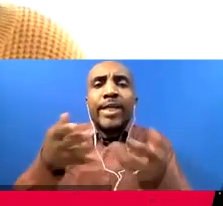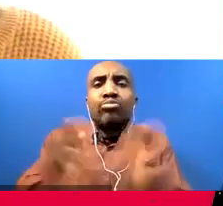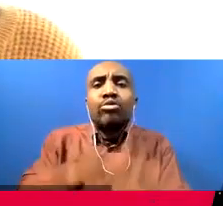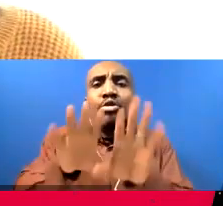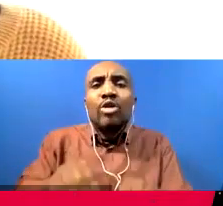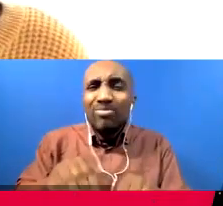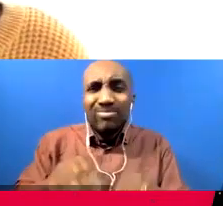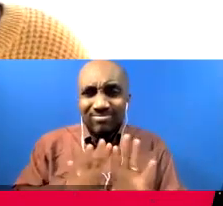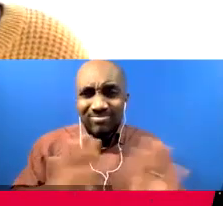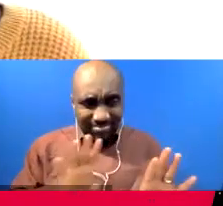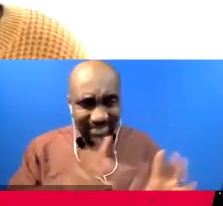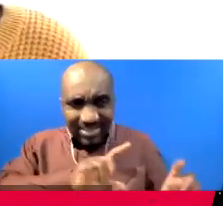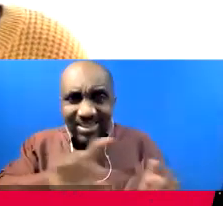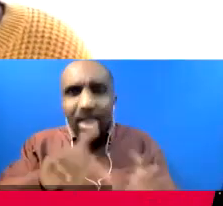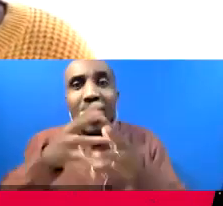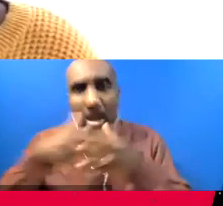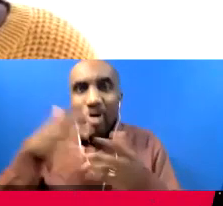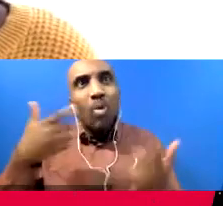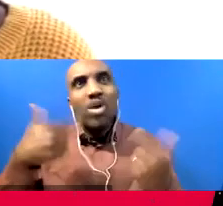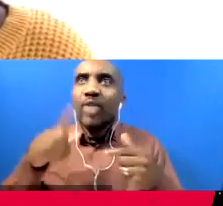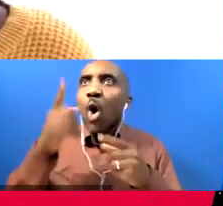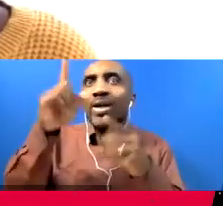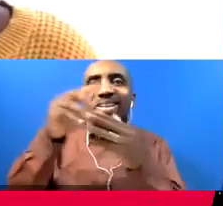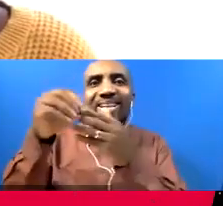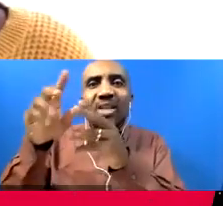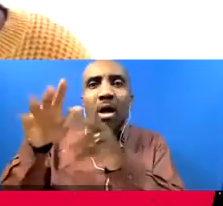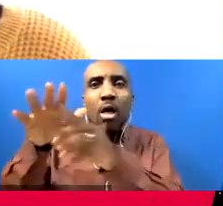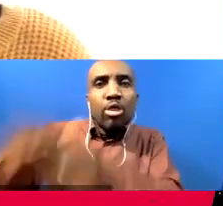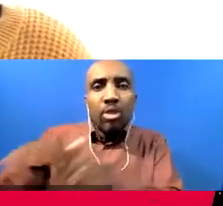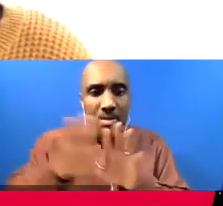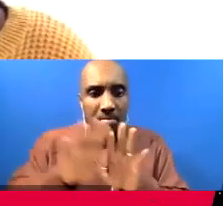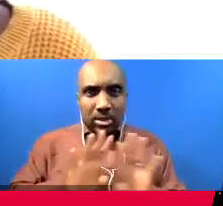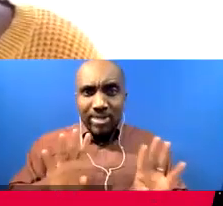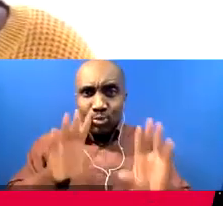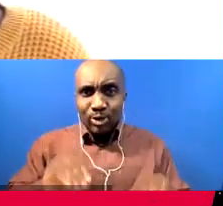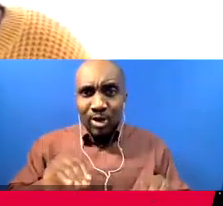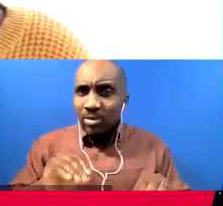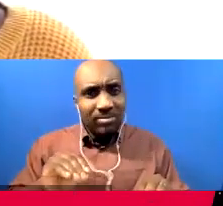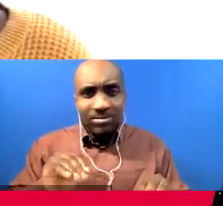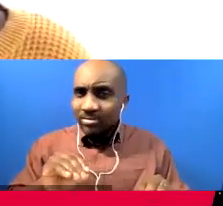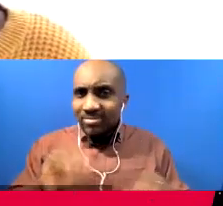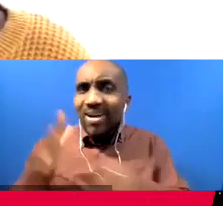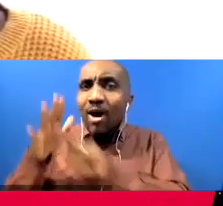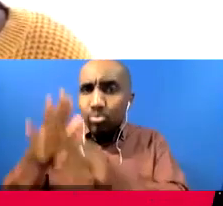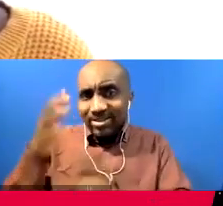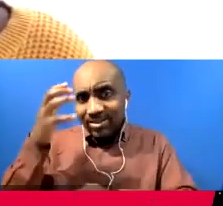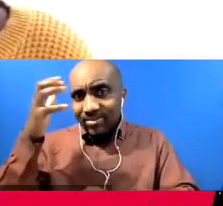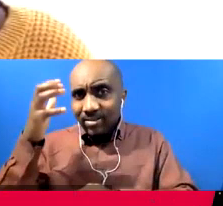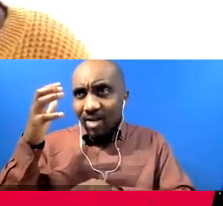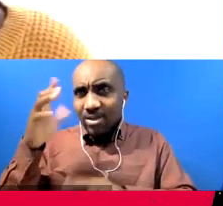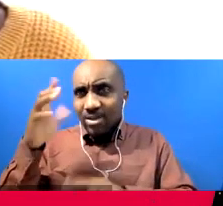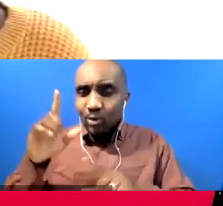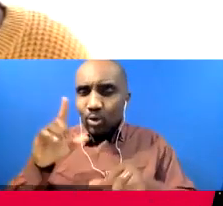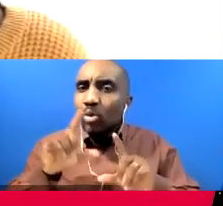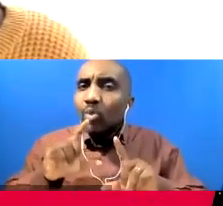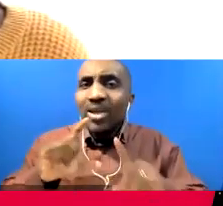over. And obviously, you know, the US would love for us to think that, or any other oppressive power would love for us to